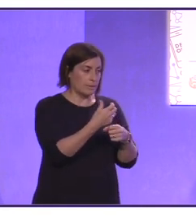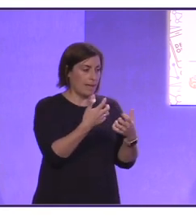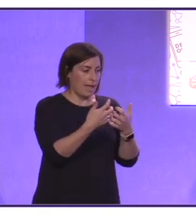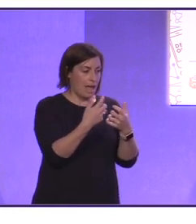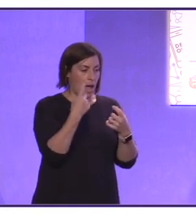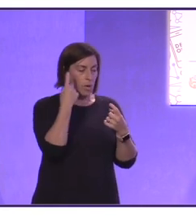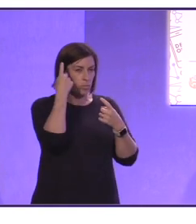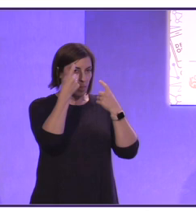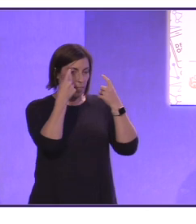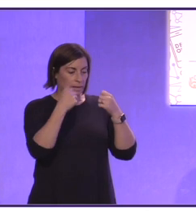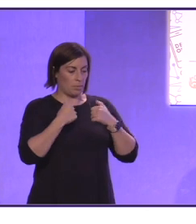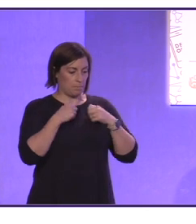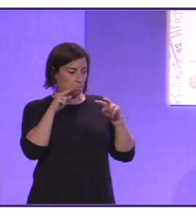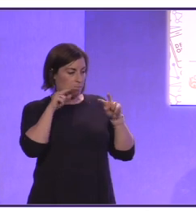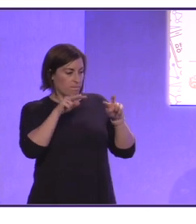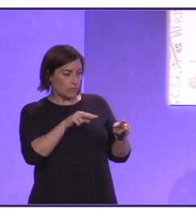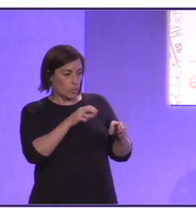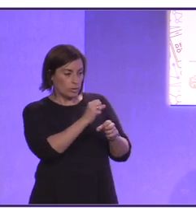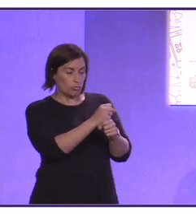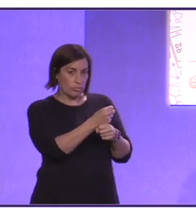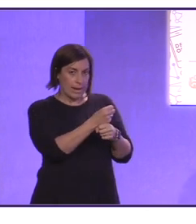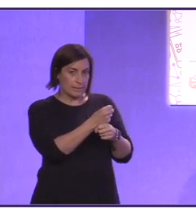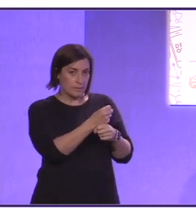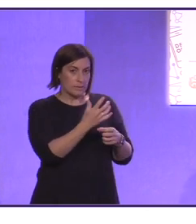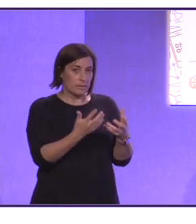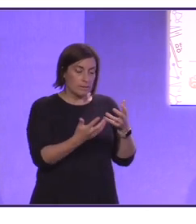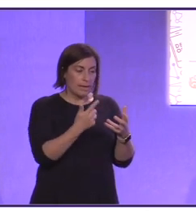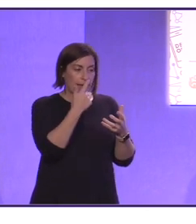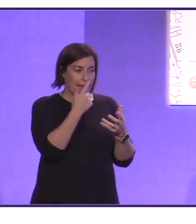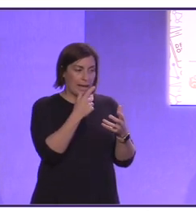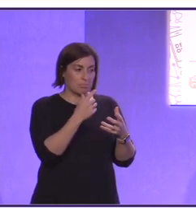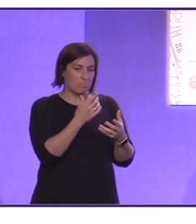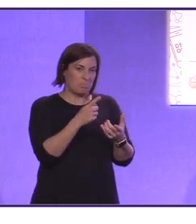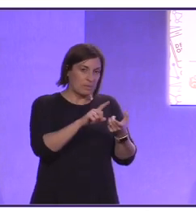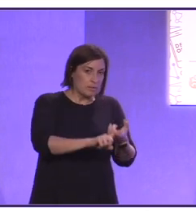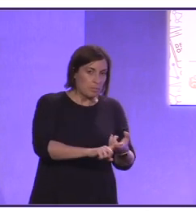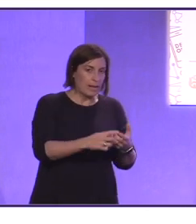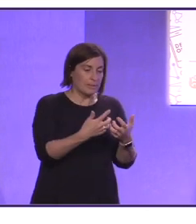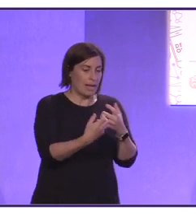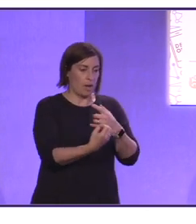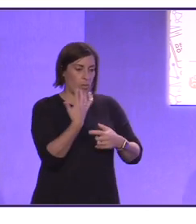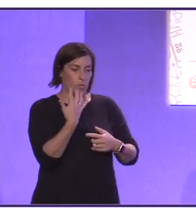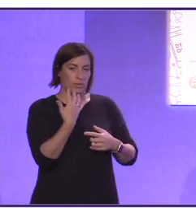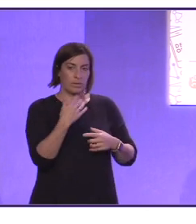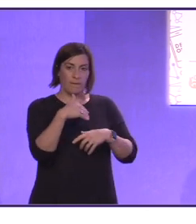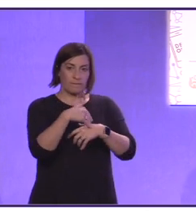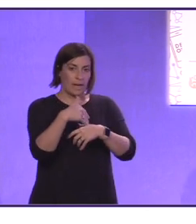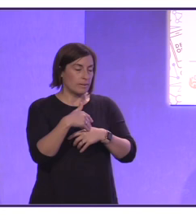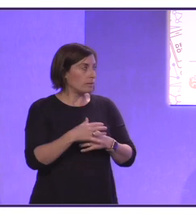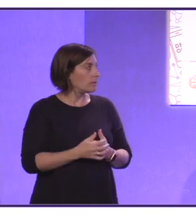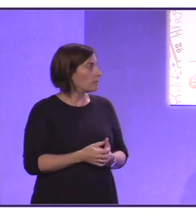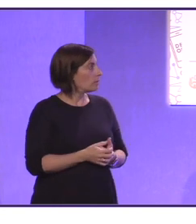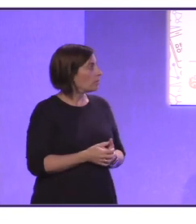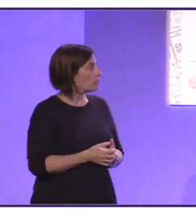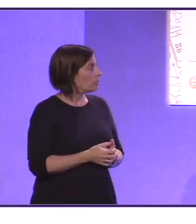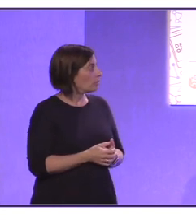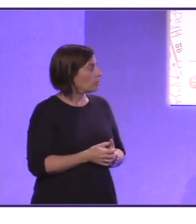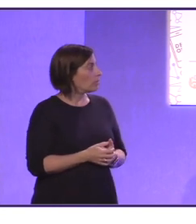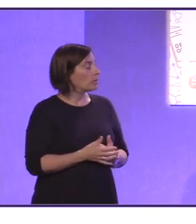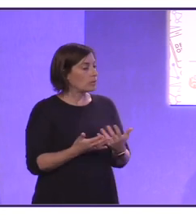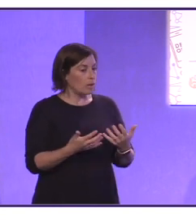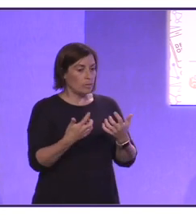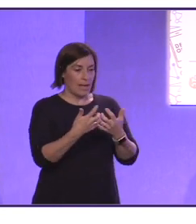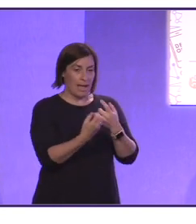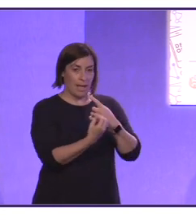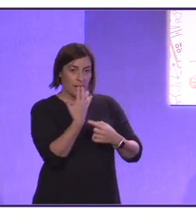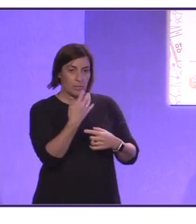think about it, so the perception of it matters. This is a study by an entirely different organization on the impact on our hearts, on